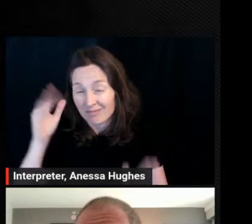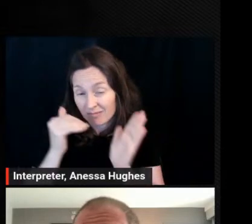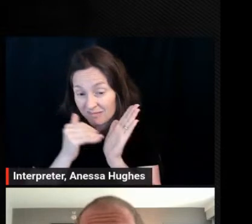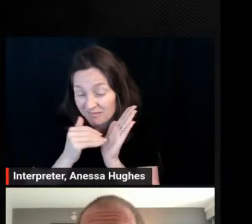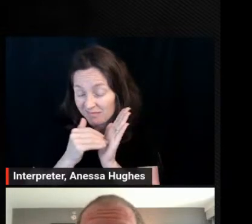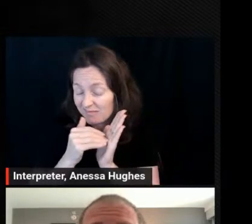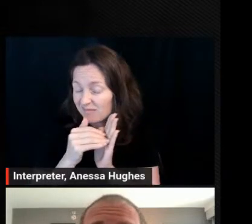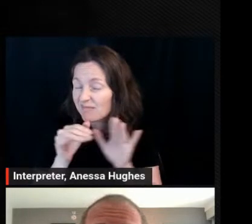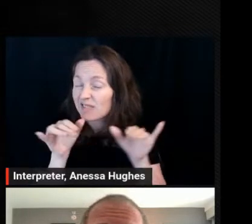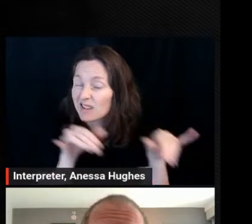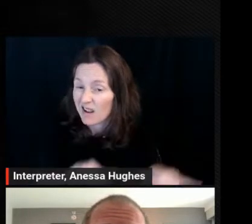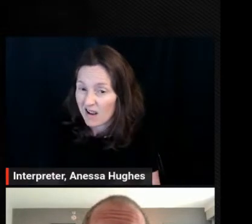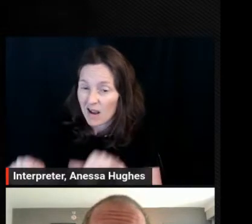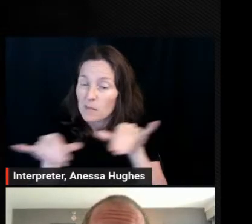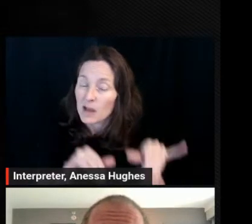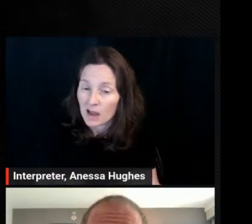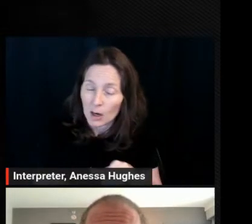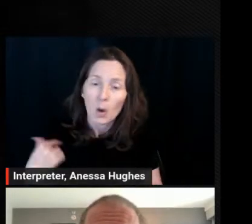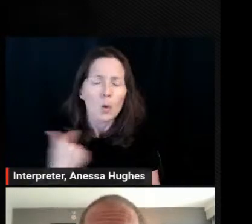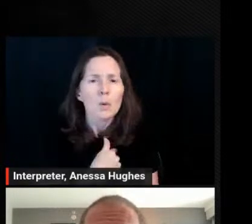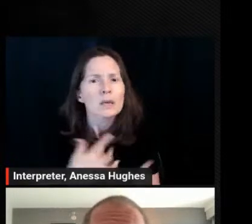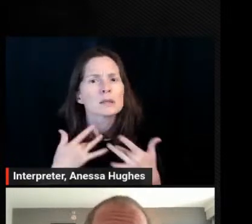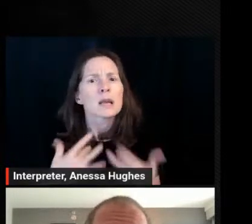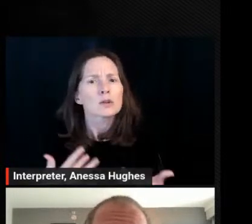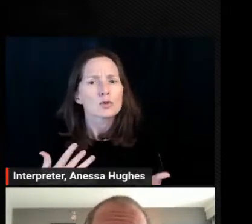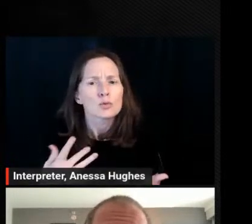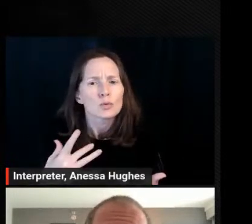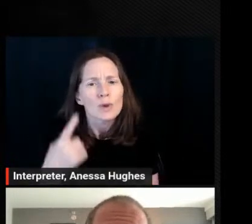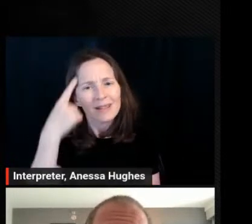in those places was achingly fragile.